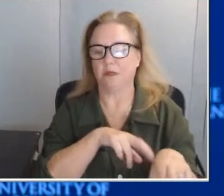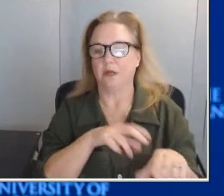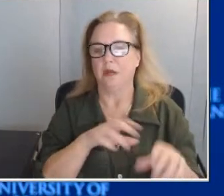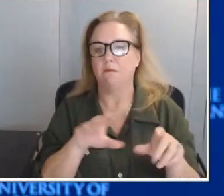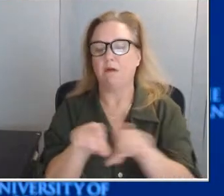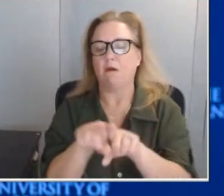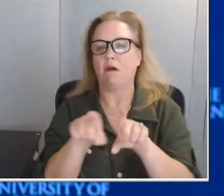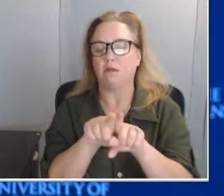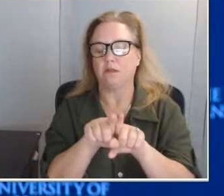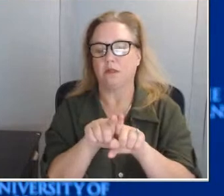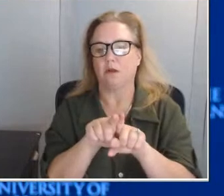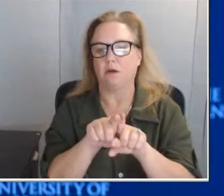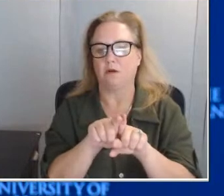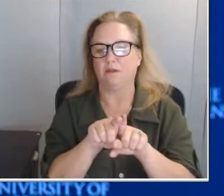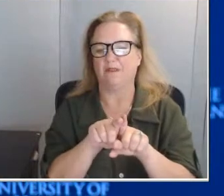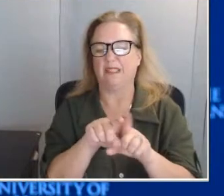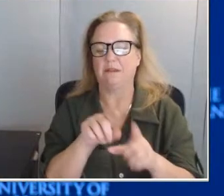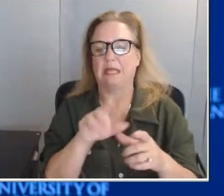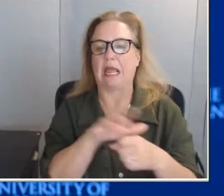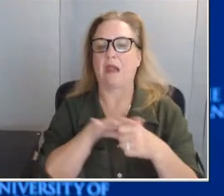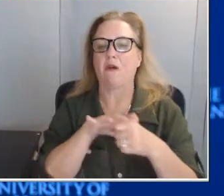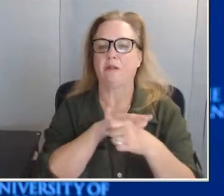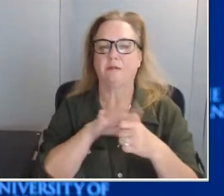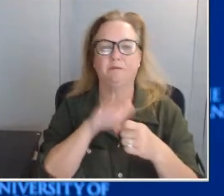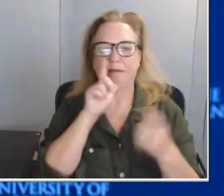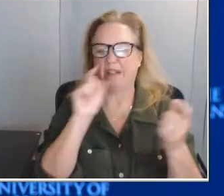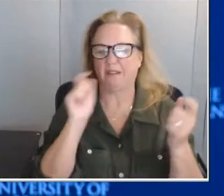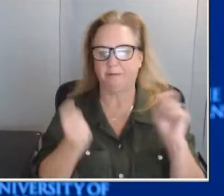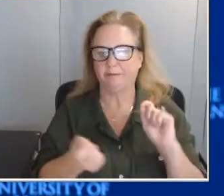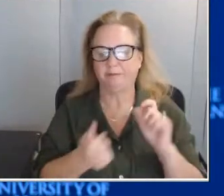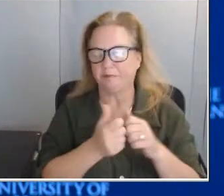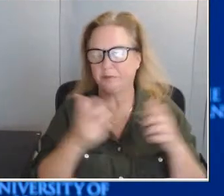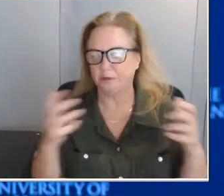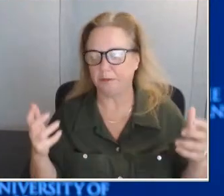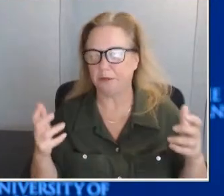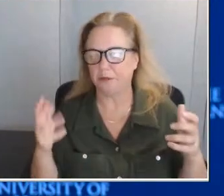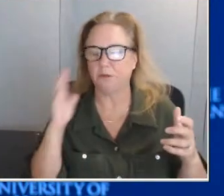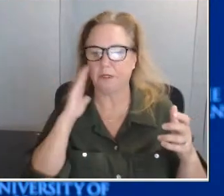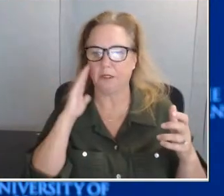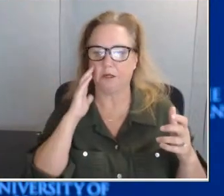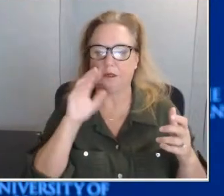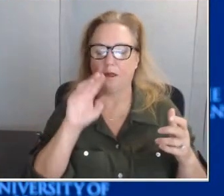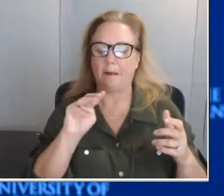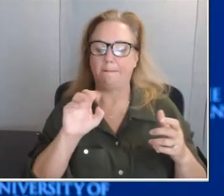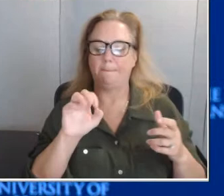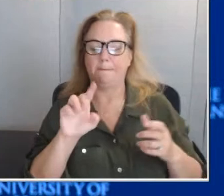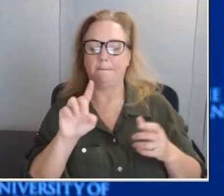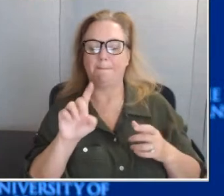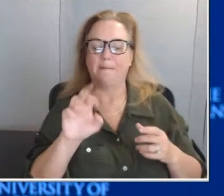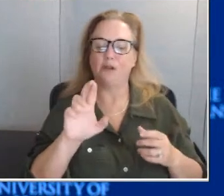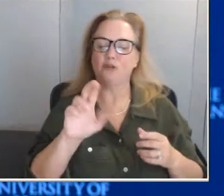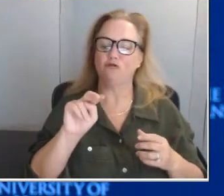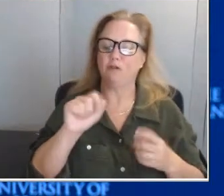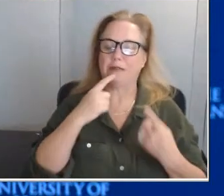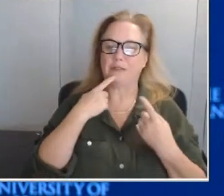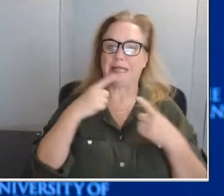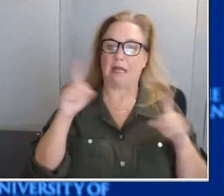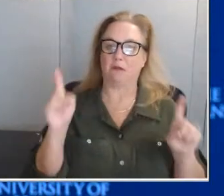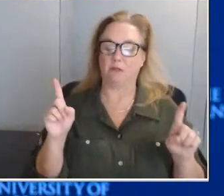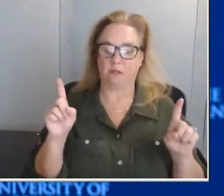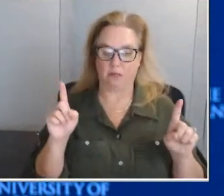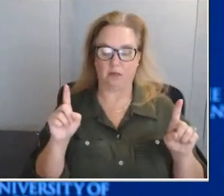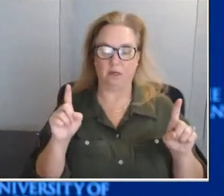conserved areas and those areas that haven't changed too much. We know that Moderna just put out a press release saying that you do get